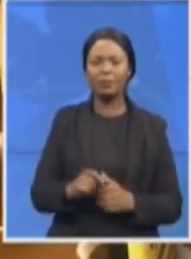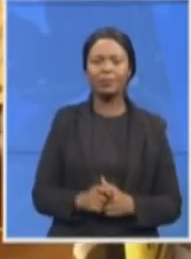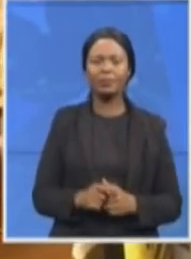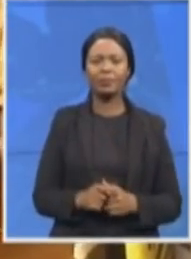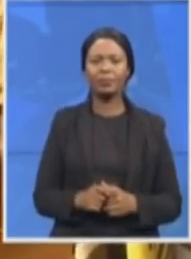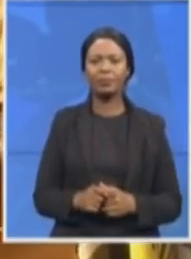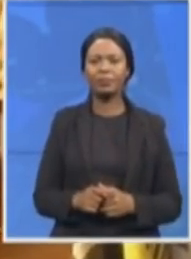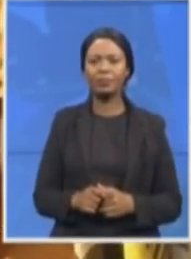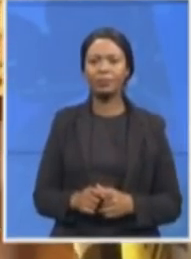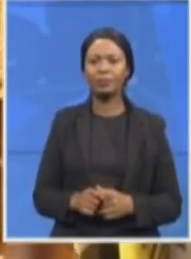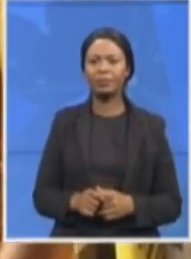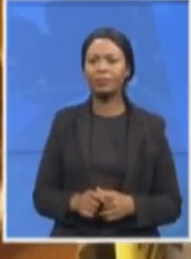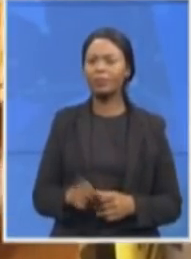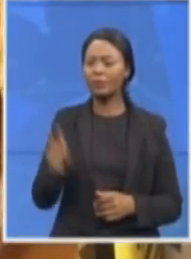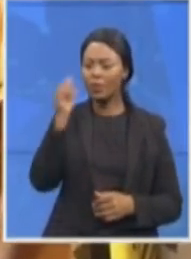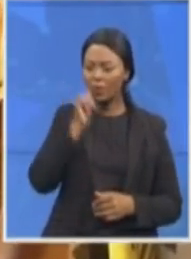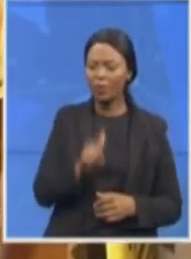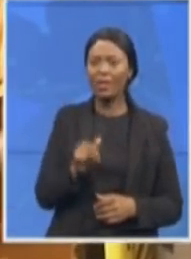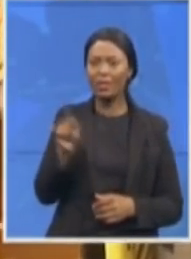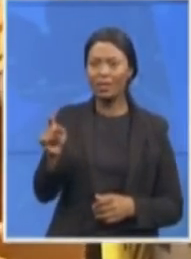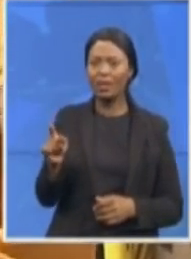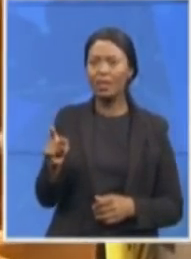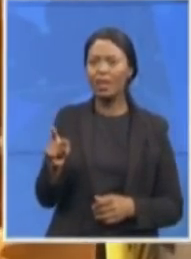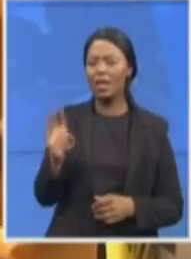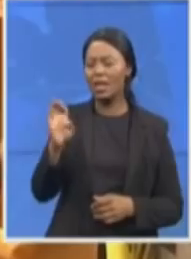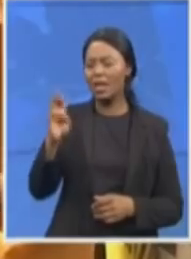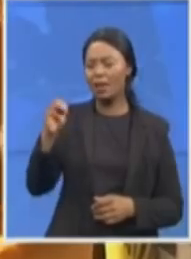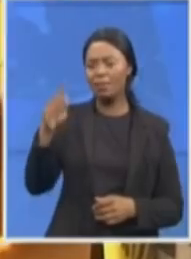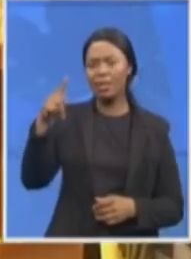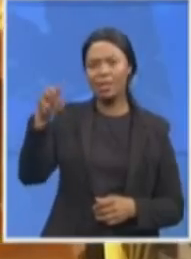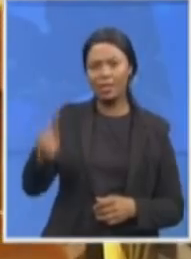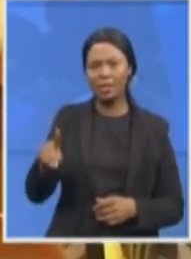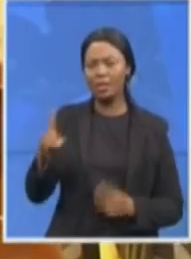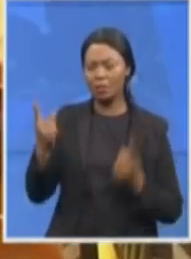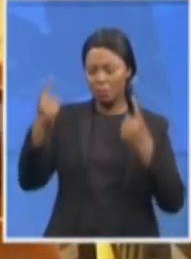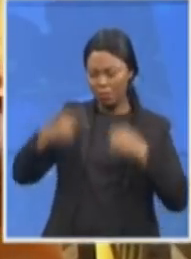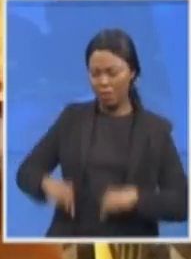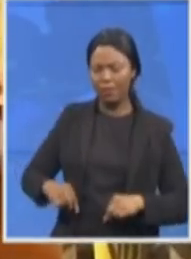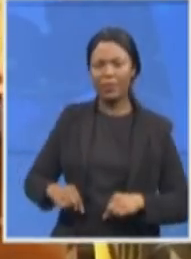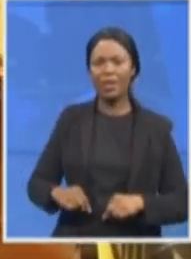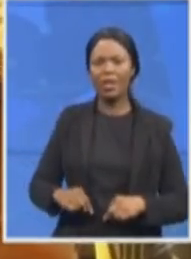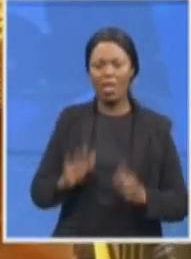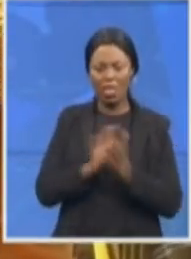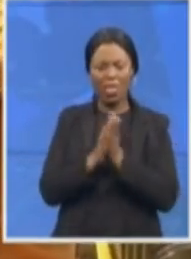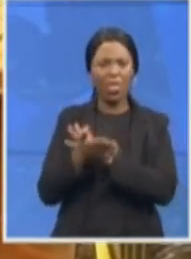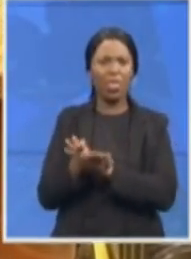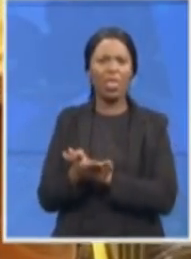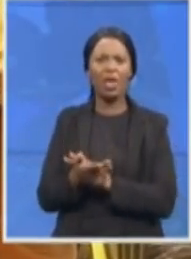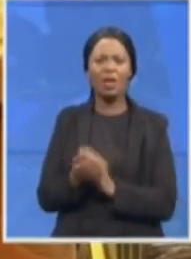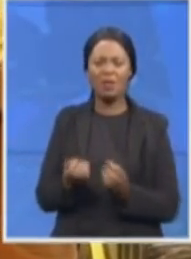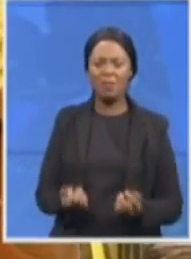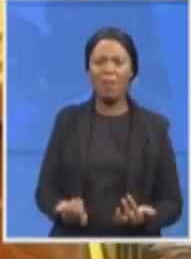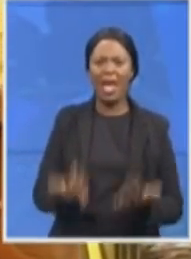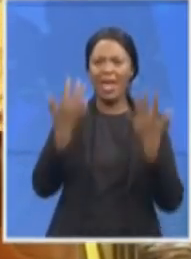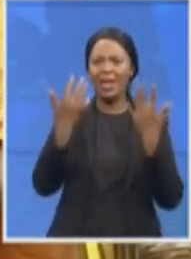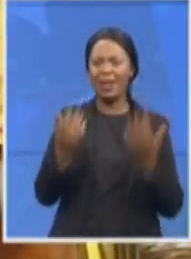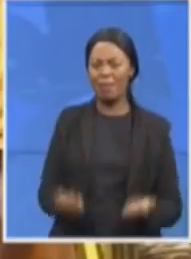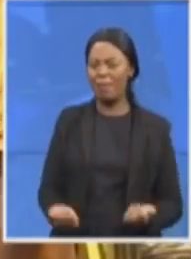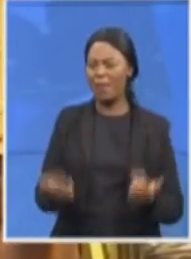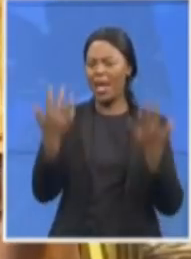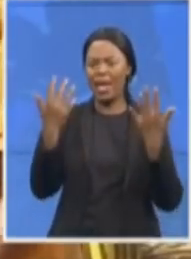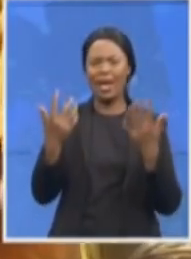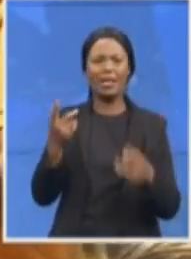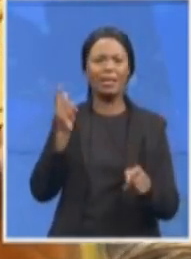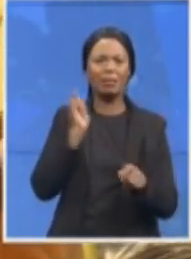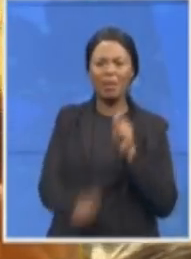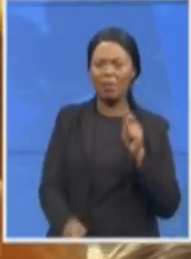demolishing our shacks, they burn it. They don't take that thing. They burn it. They just demolishing with the bed and everything. They just burn it here.